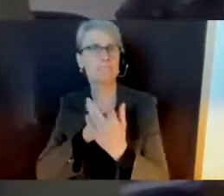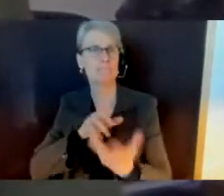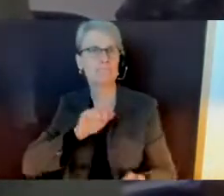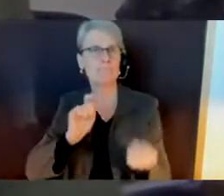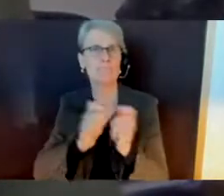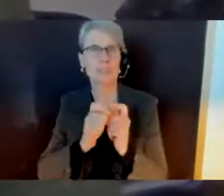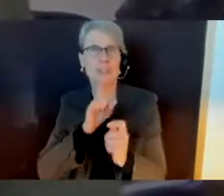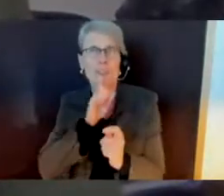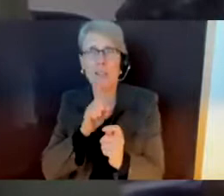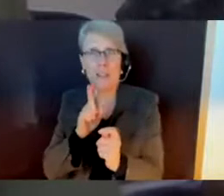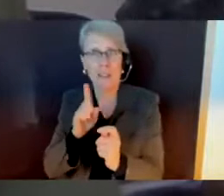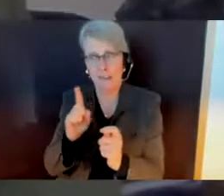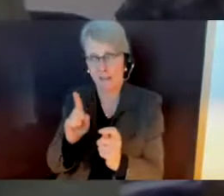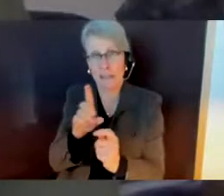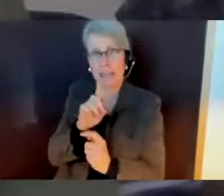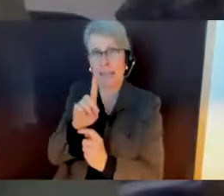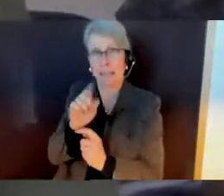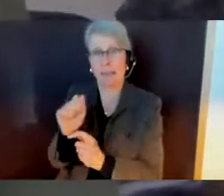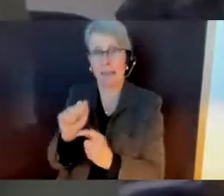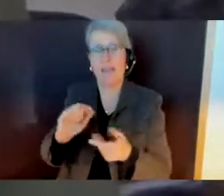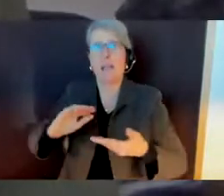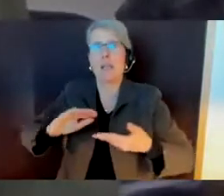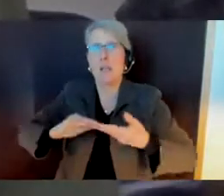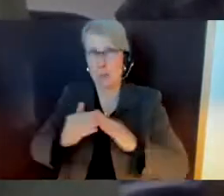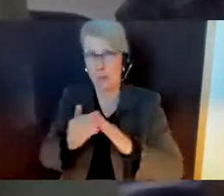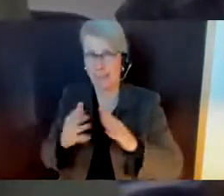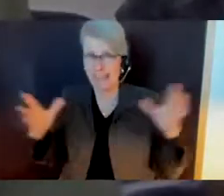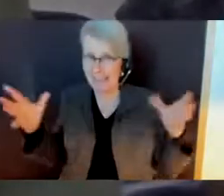backed by a real solid disability community.